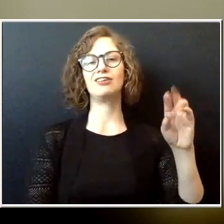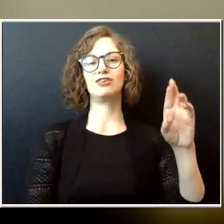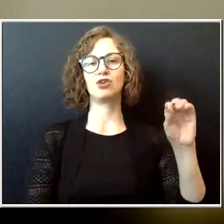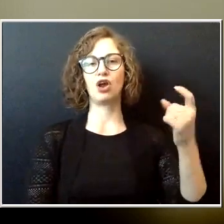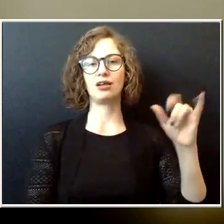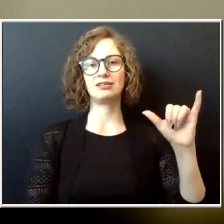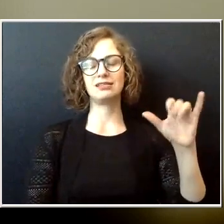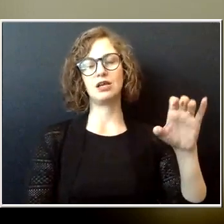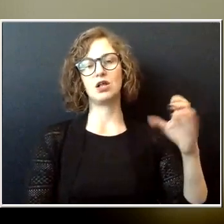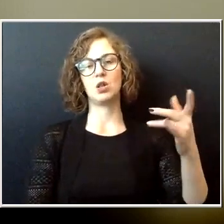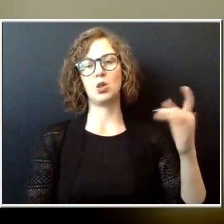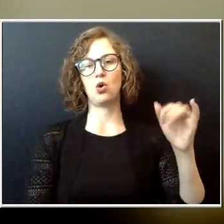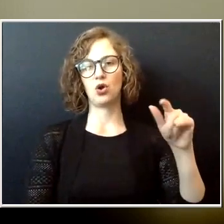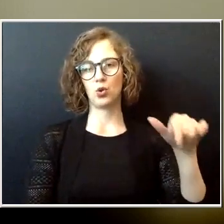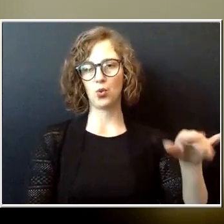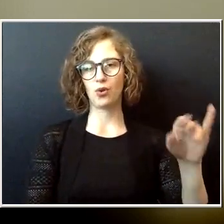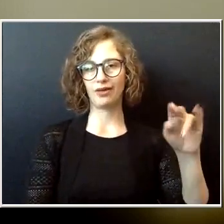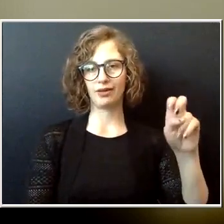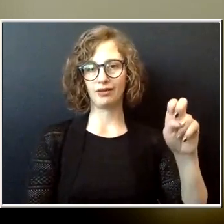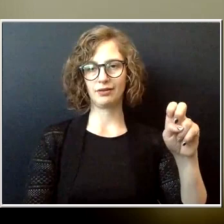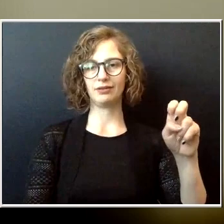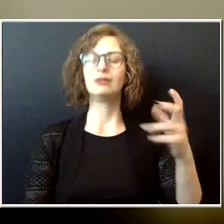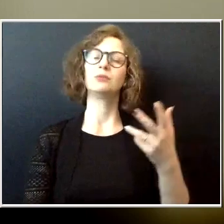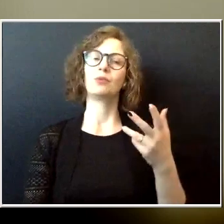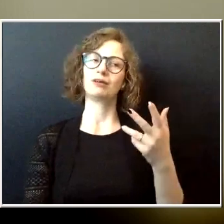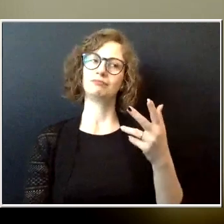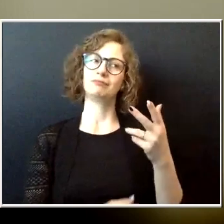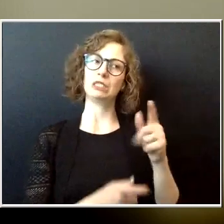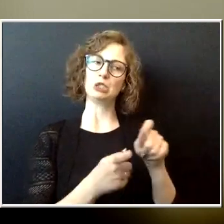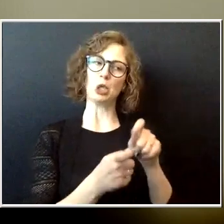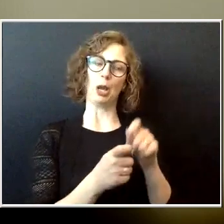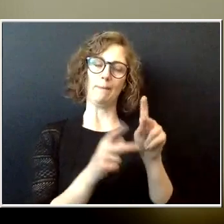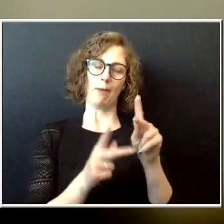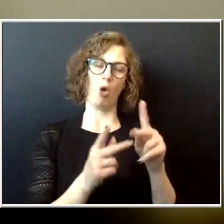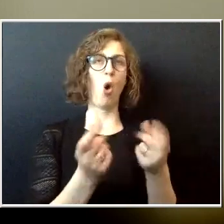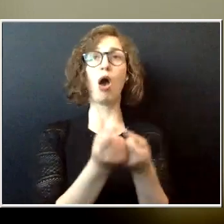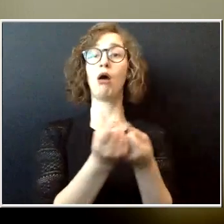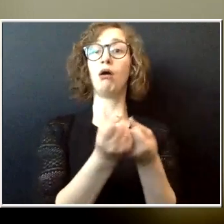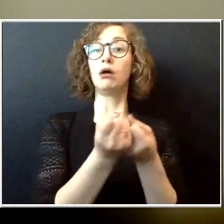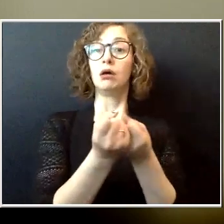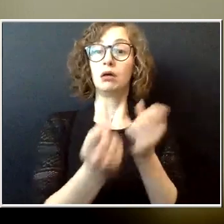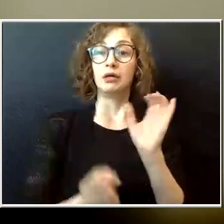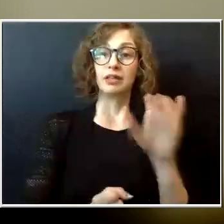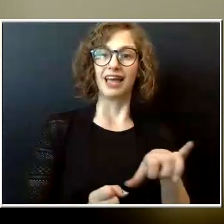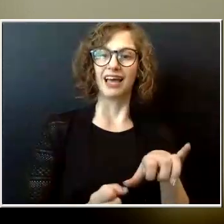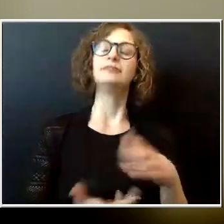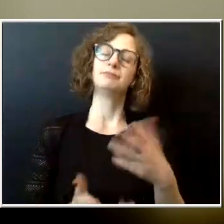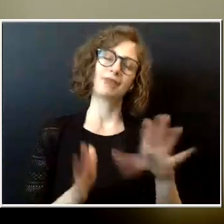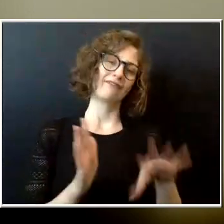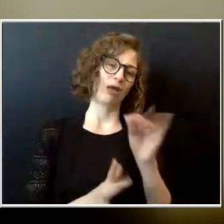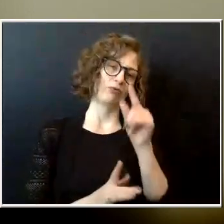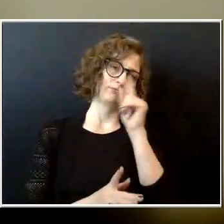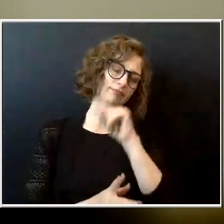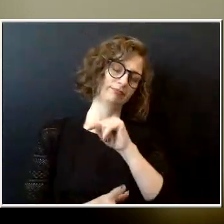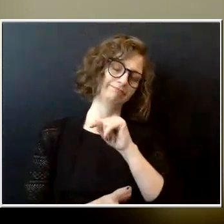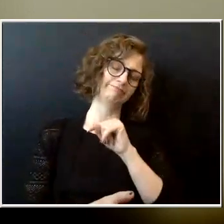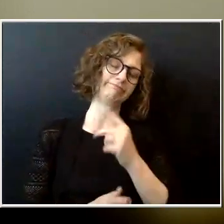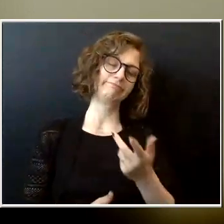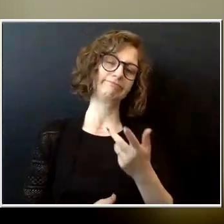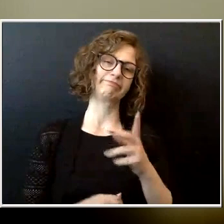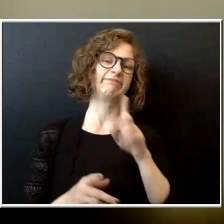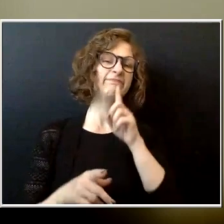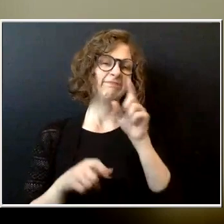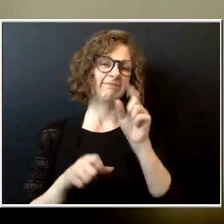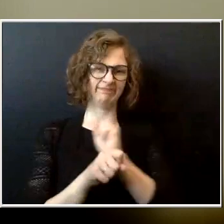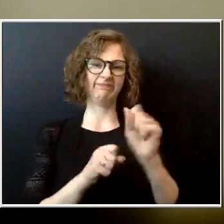people, many groups, which just were proven to be false and actually led to more